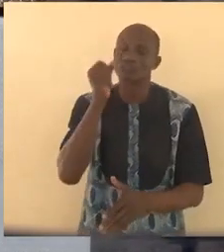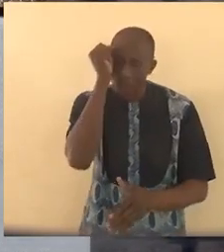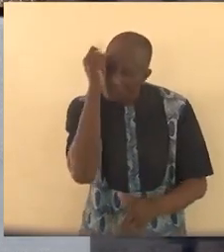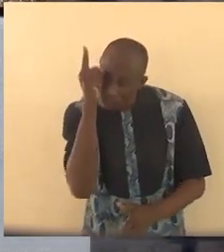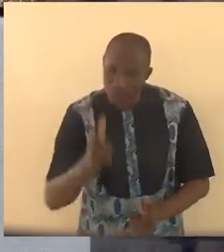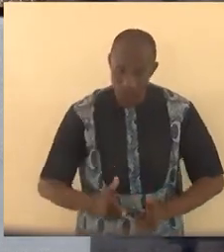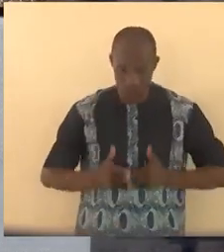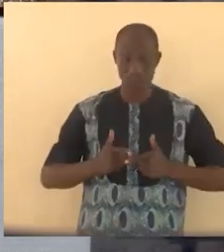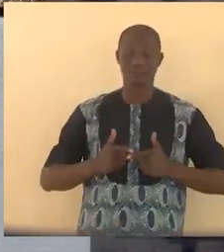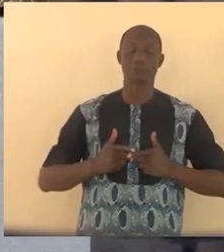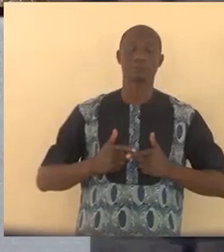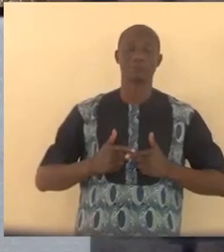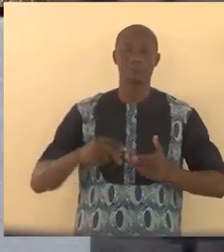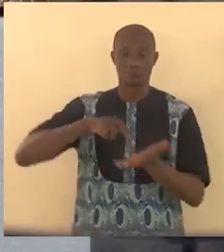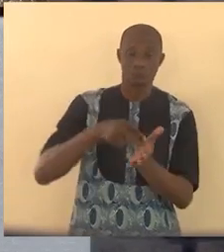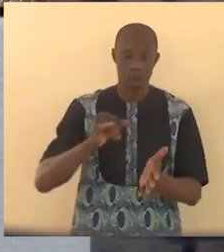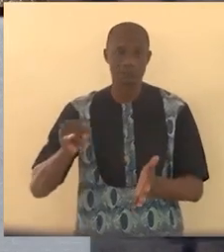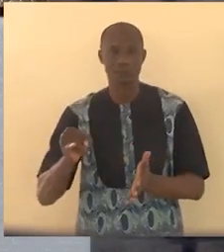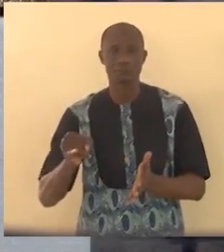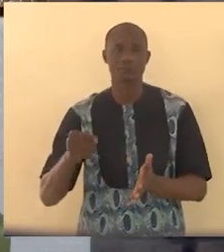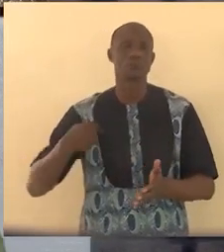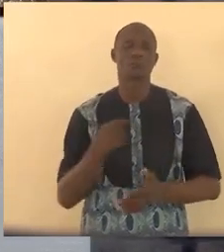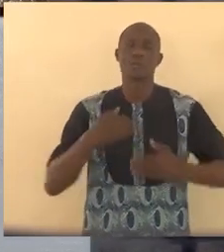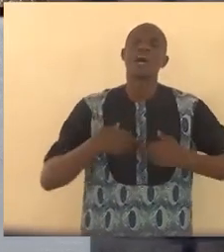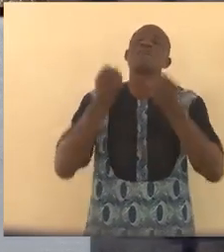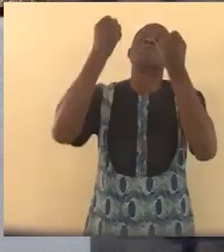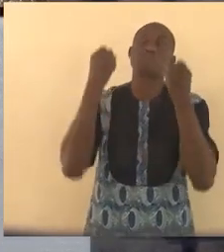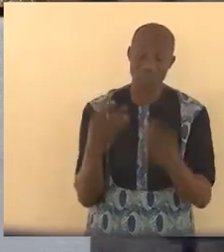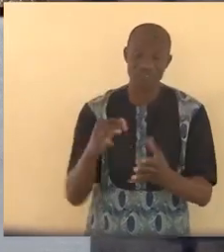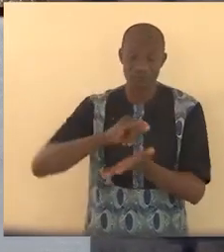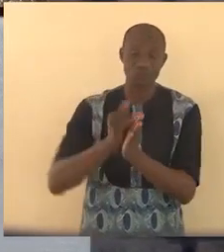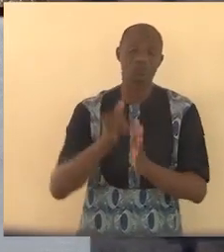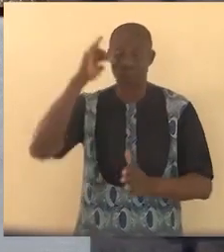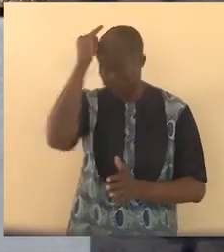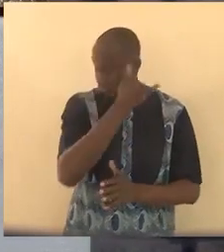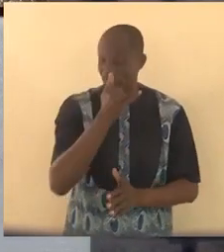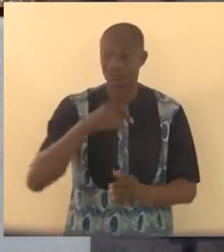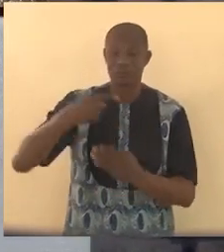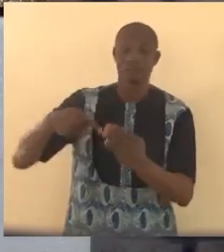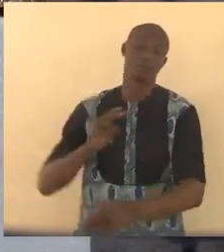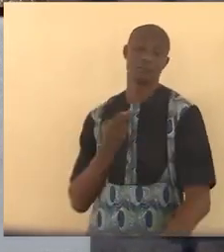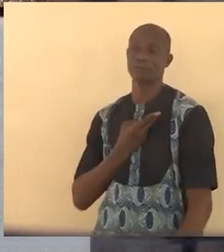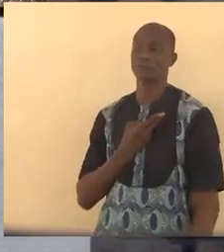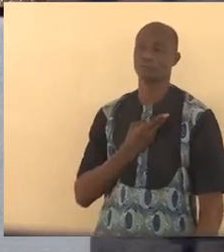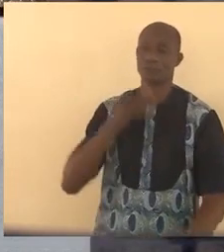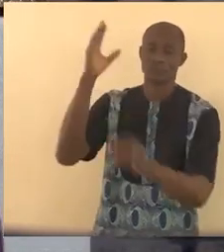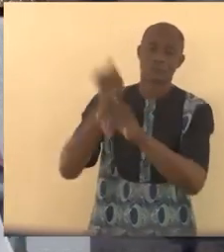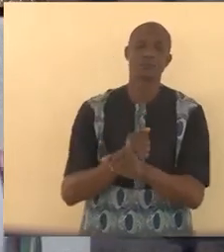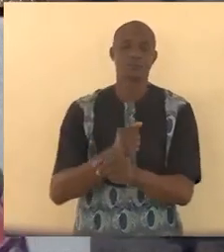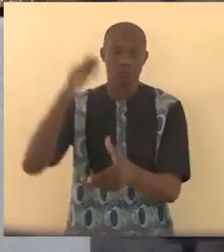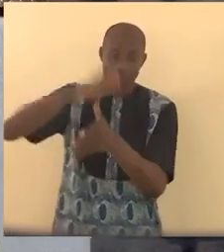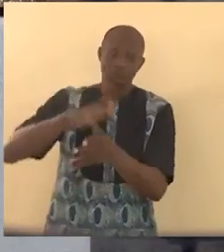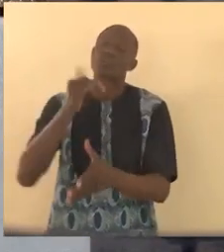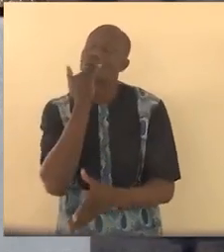did not understand life's ultimate purpose. And sadly, we have met many such idiots and fools around us. He got